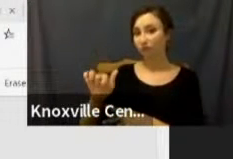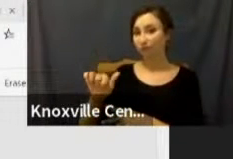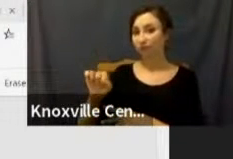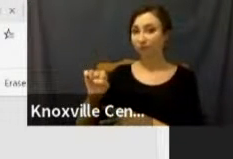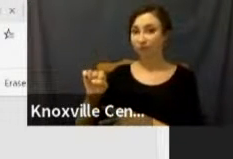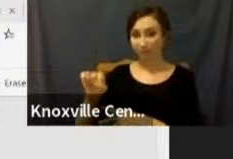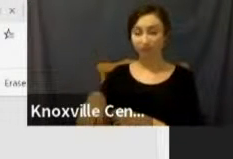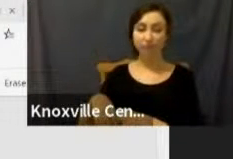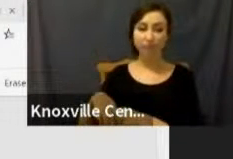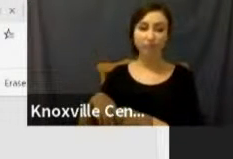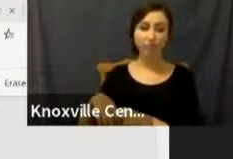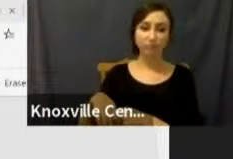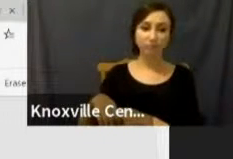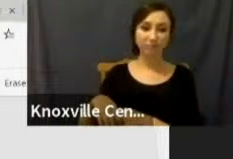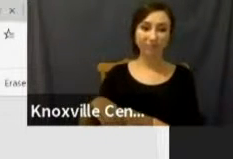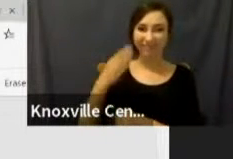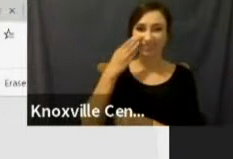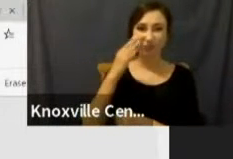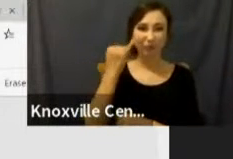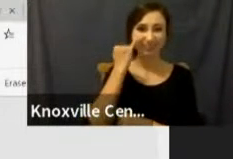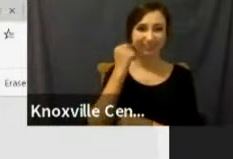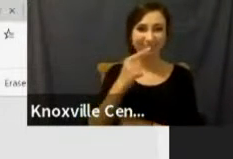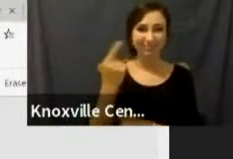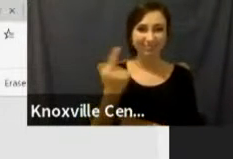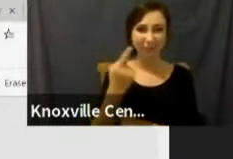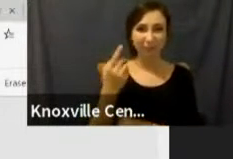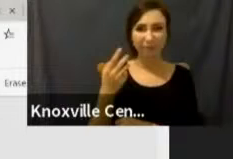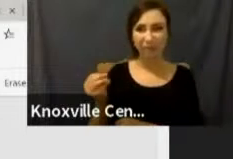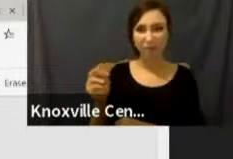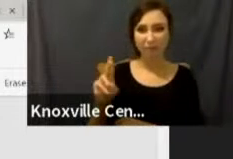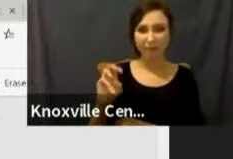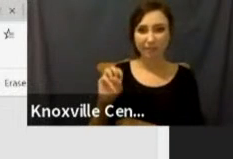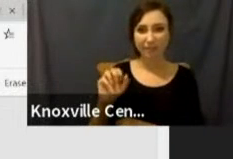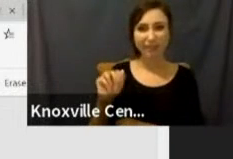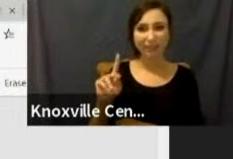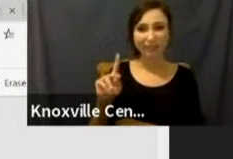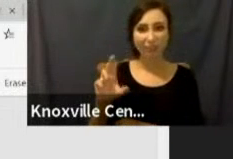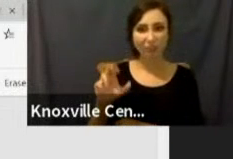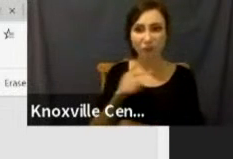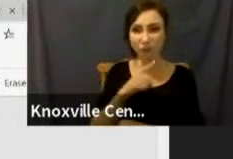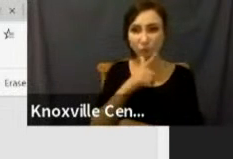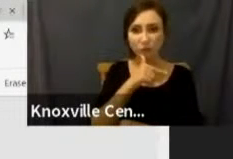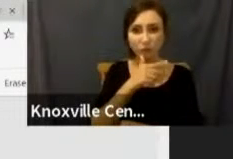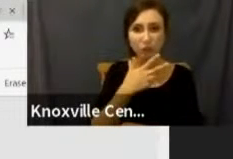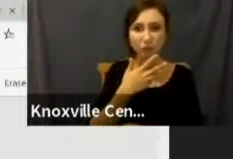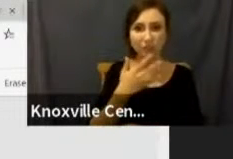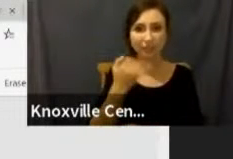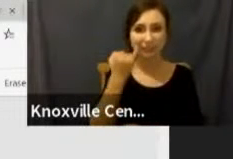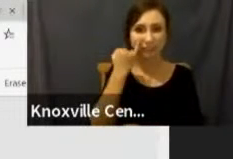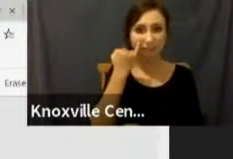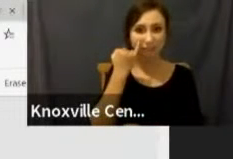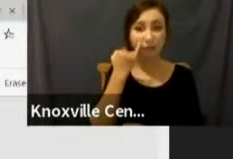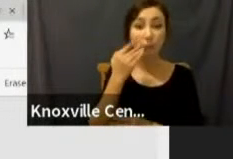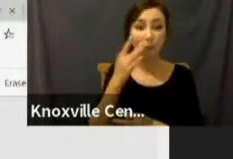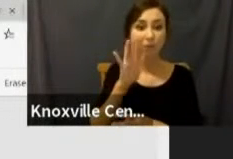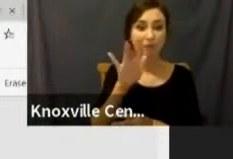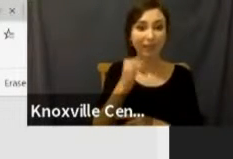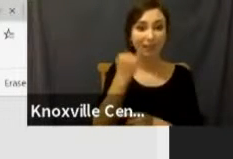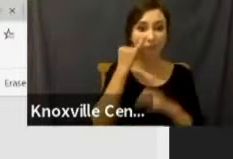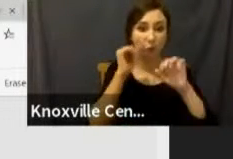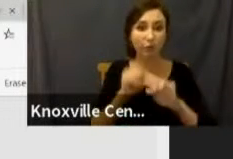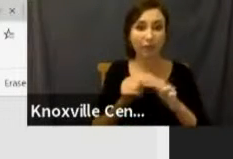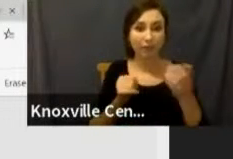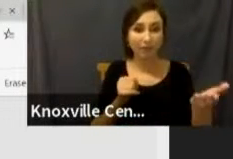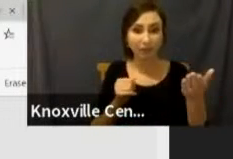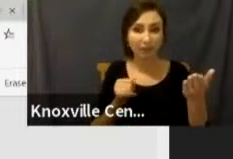And I don't know if this is something that we should have Mr. Sanders or whoever, if you all are, well, there you go. If you can do it from there,